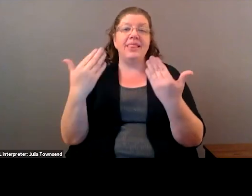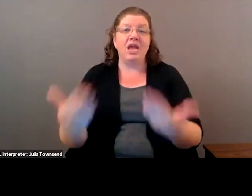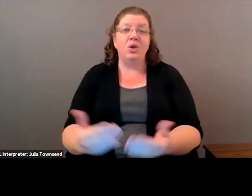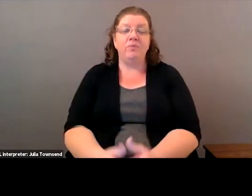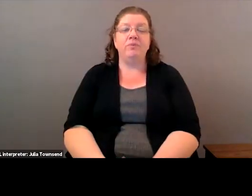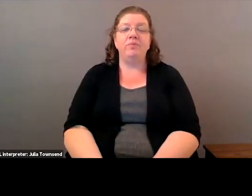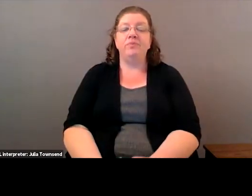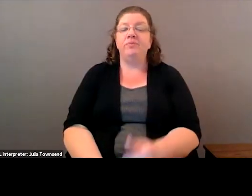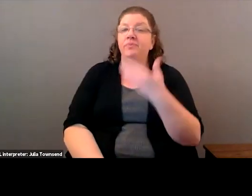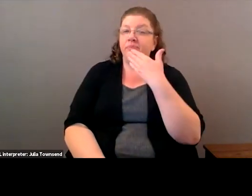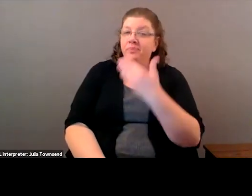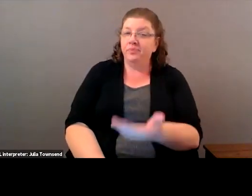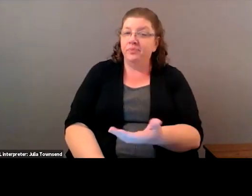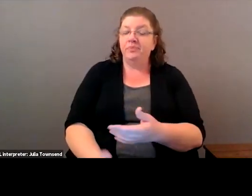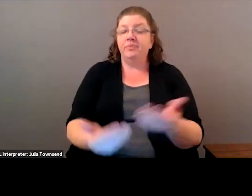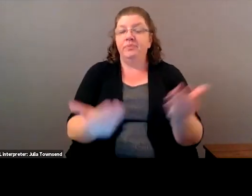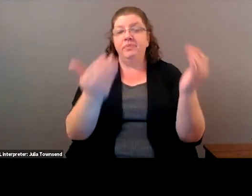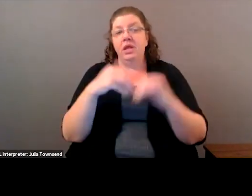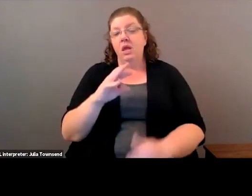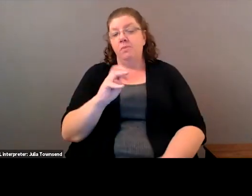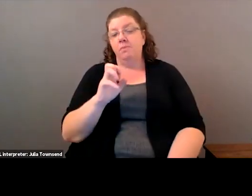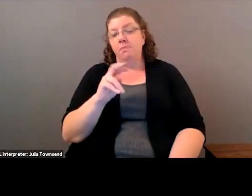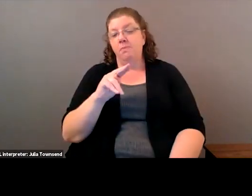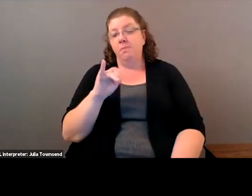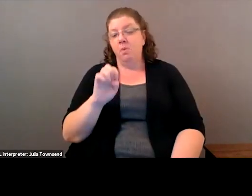Thank you. Our next speaker is Moni Duet.